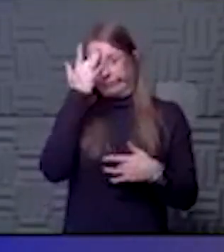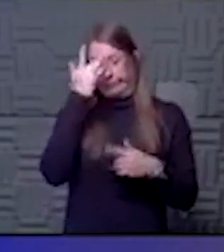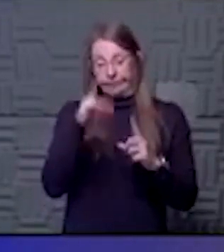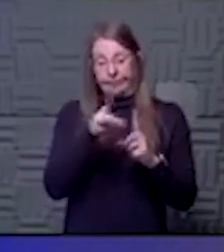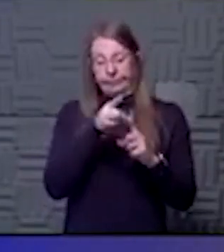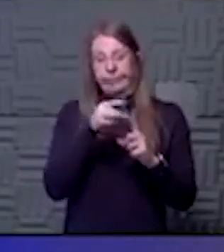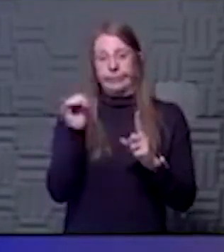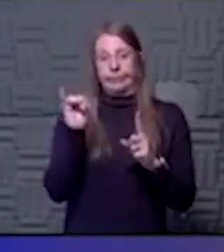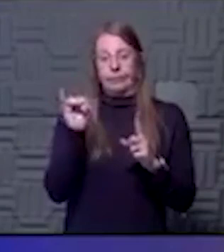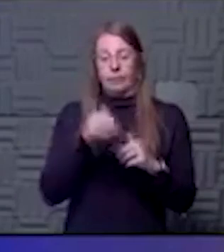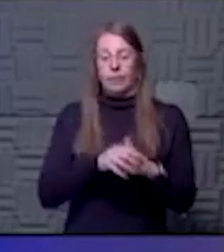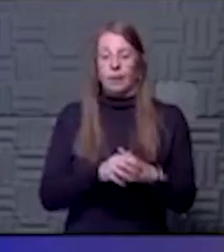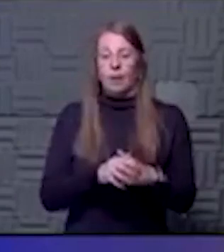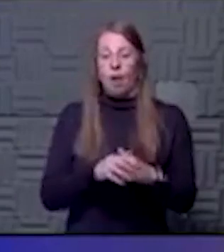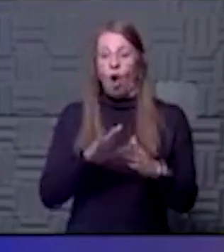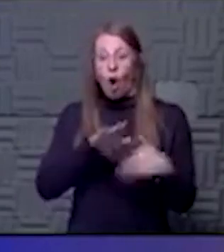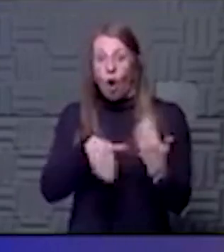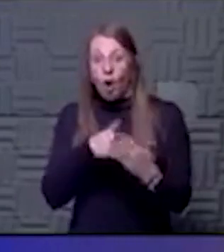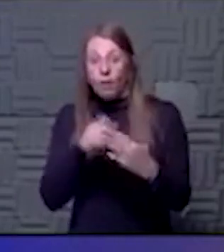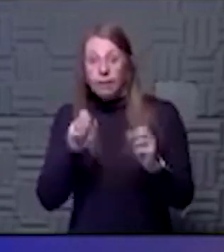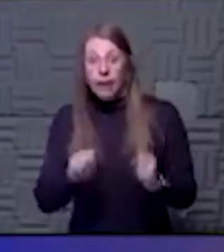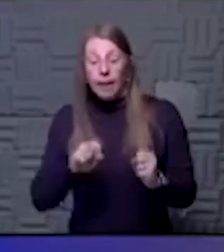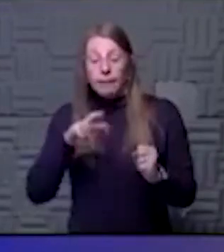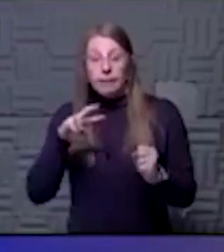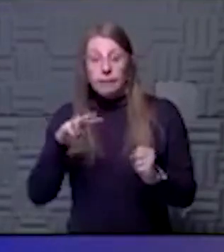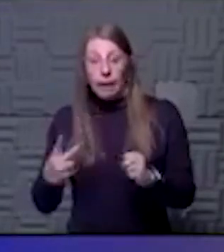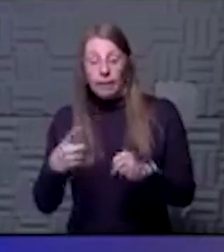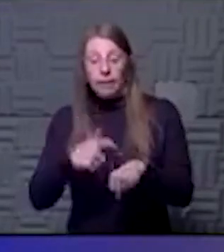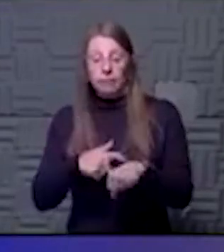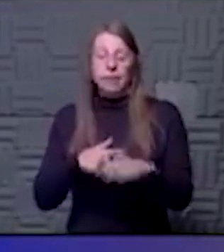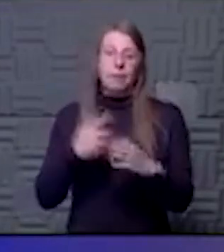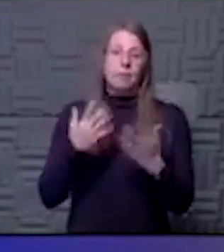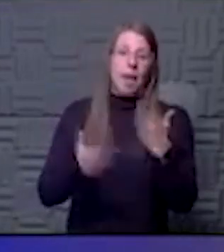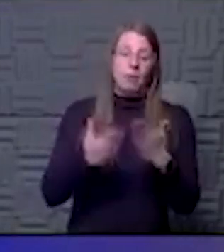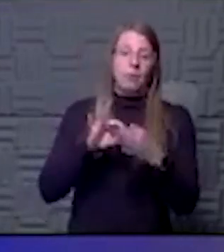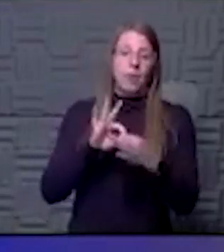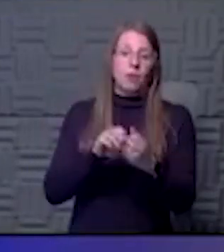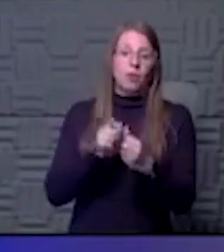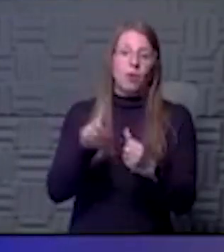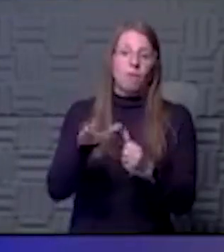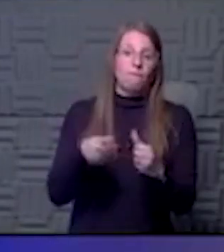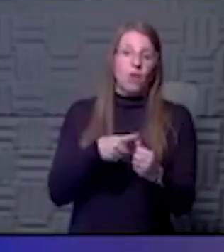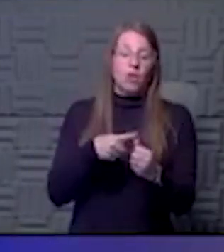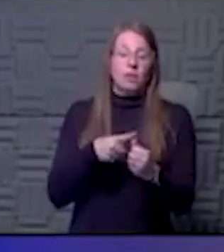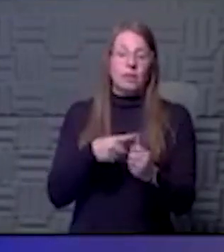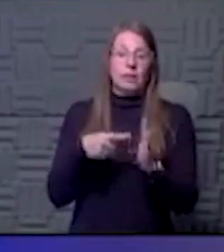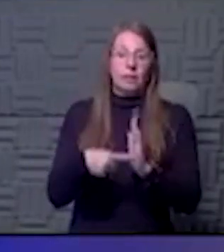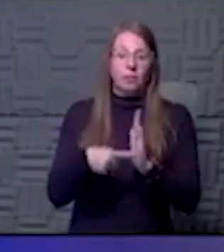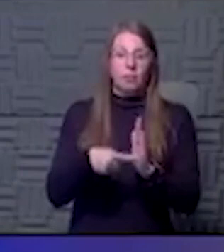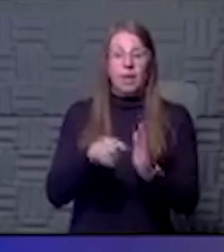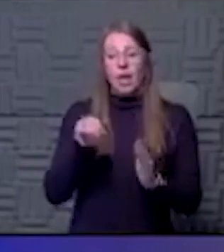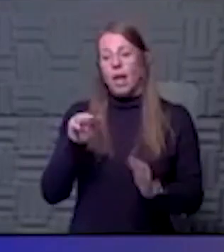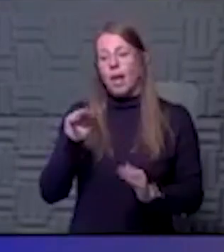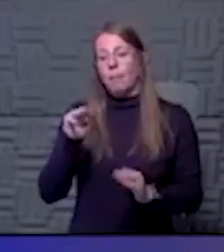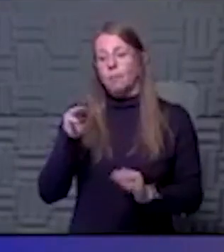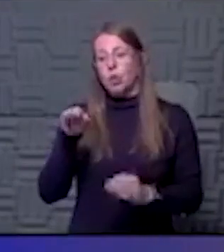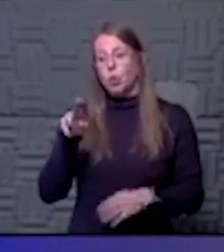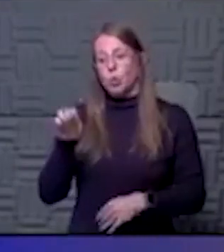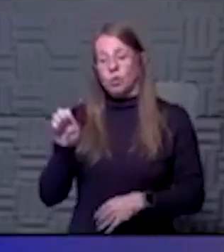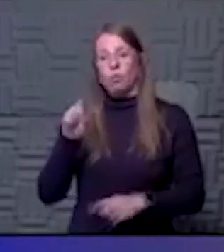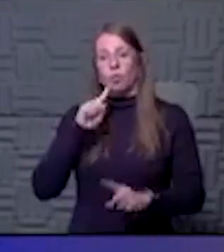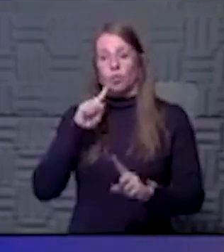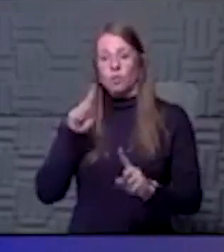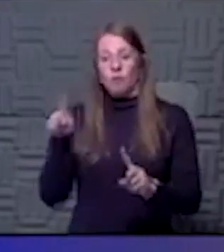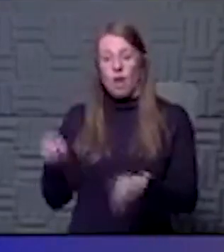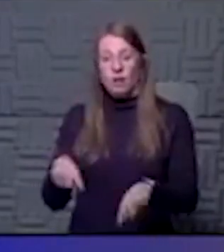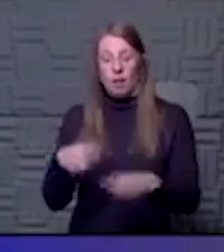to that? We don't know. I think part of it may have to do with your initial symptoms and the immune response and how robust was it. Obviously,